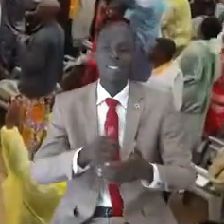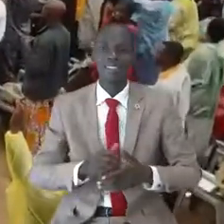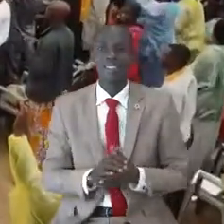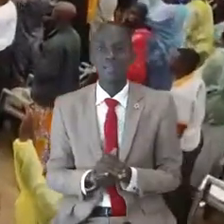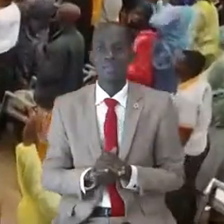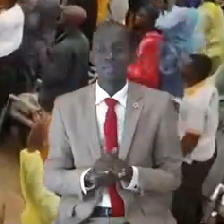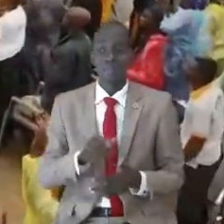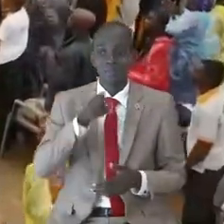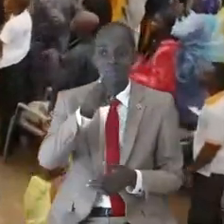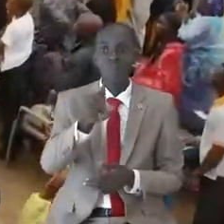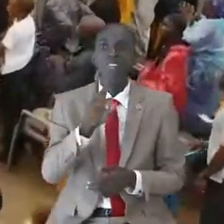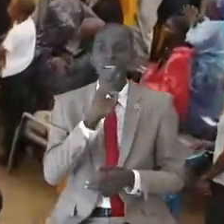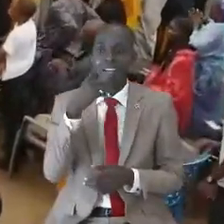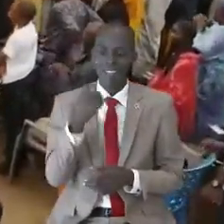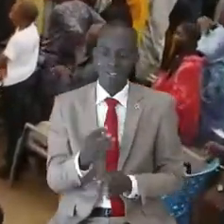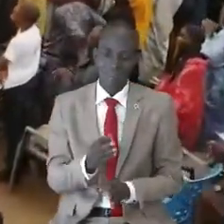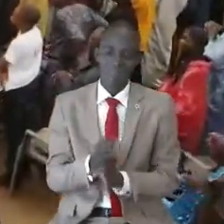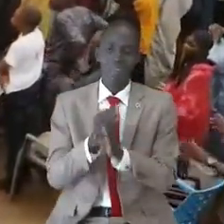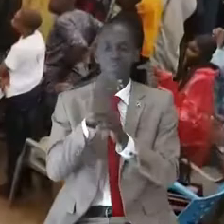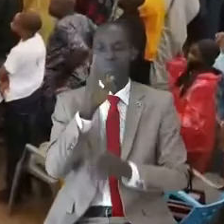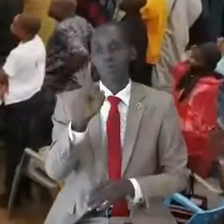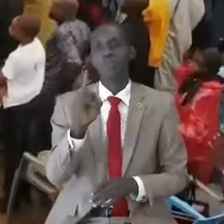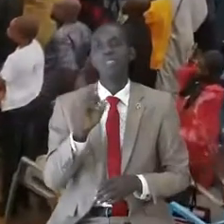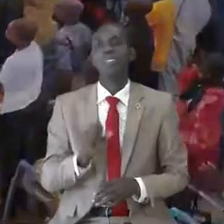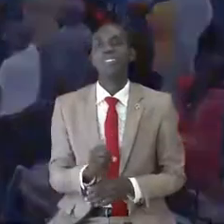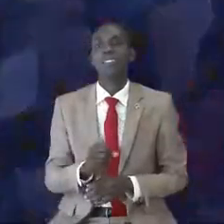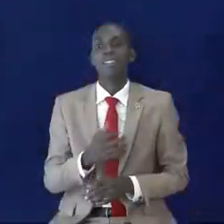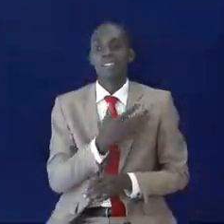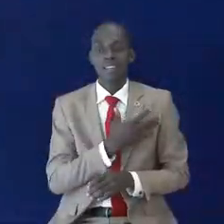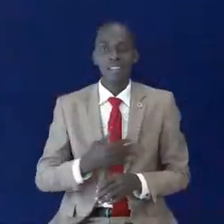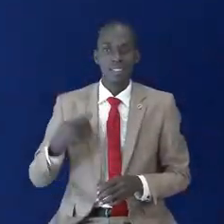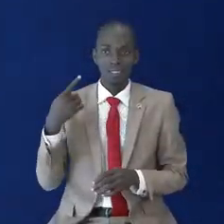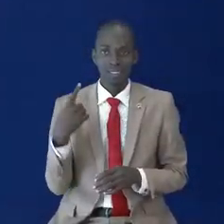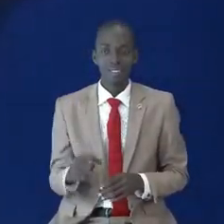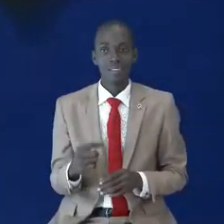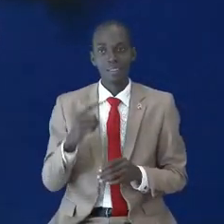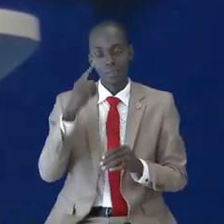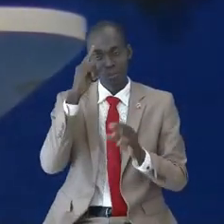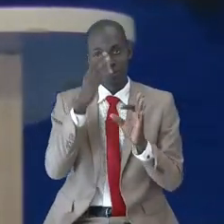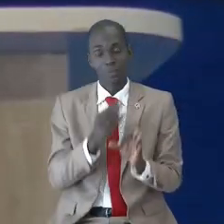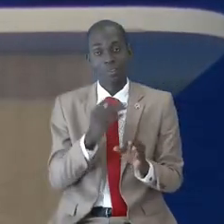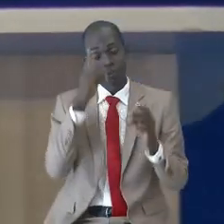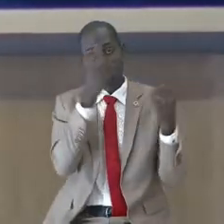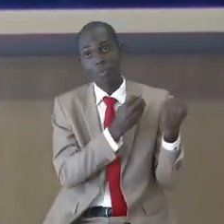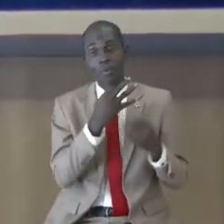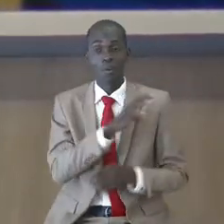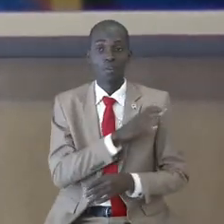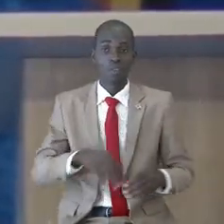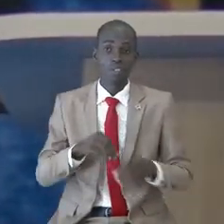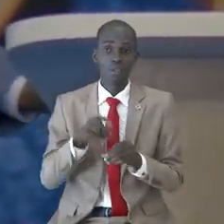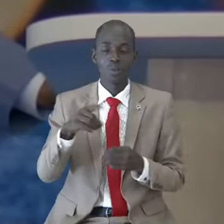You are the faithful one. And the face of Christ in you has made